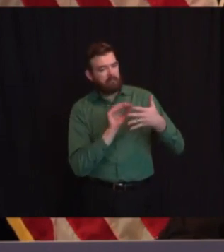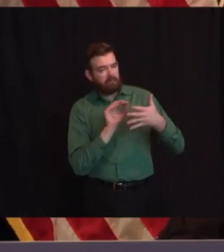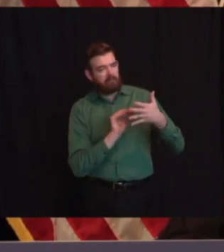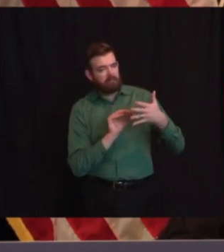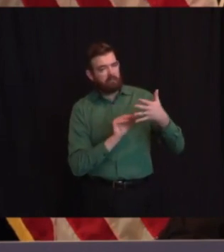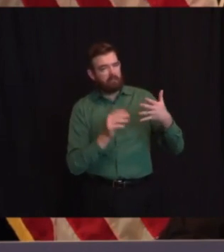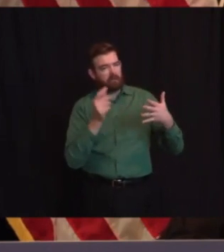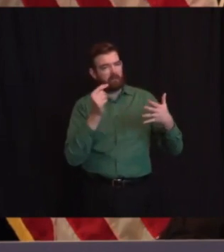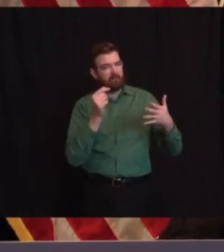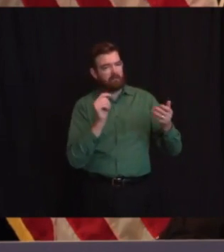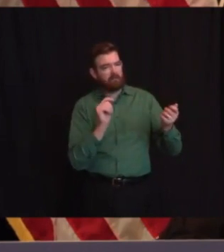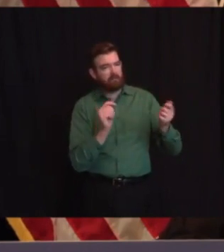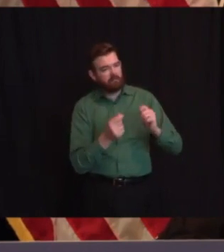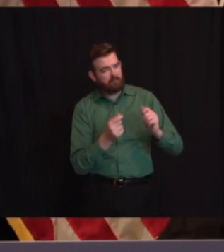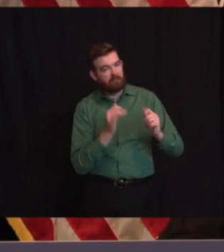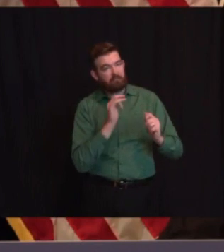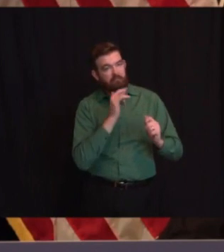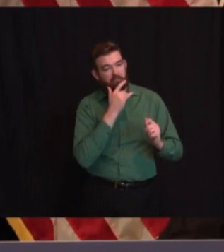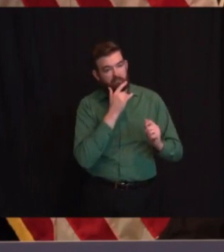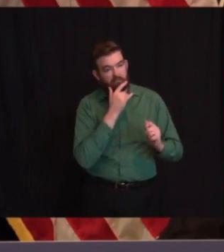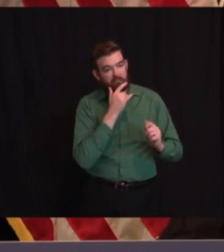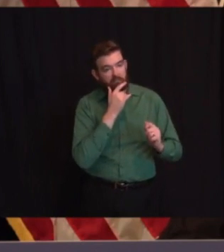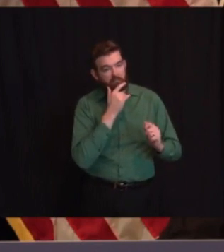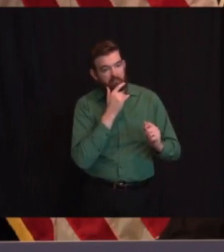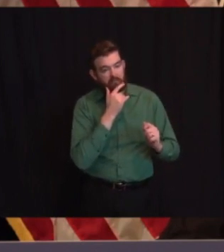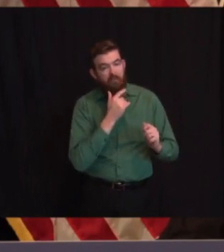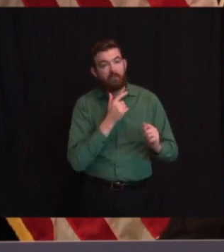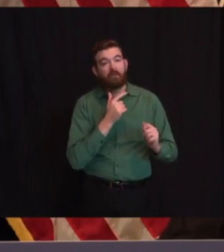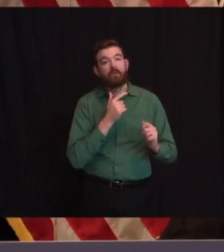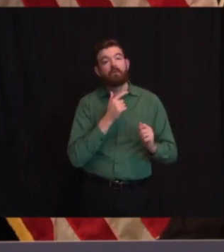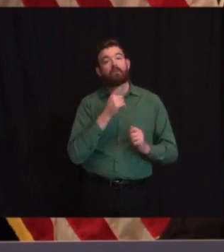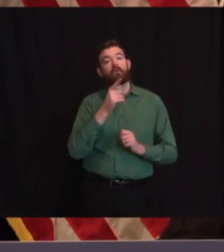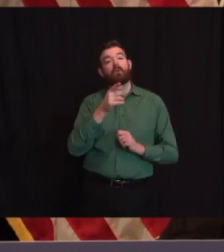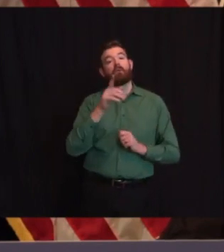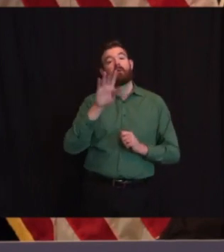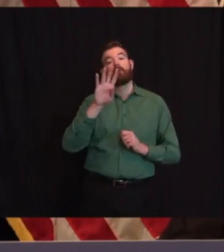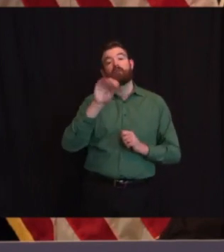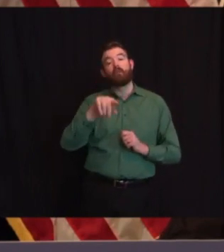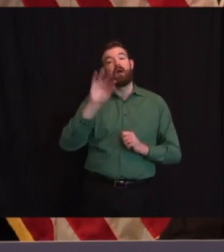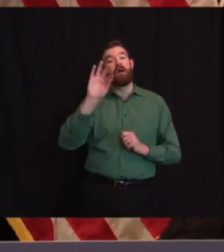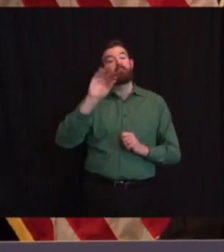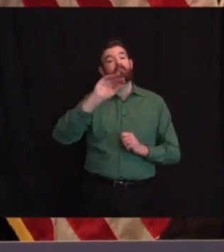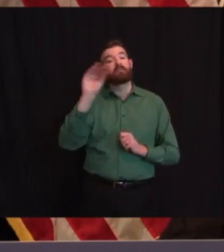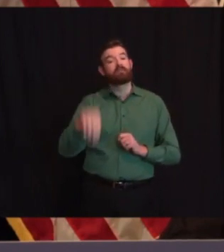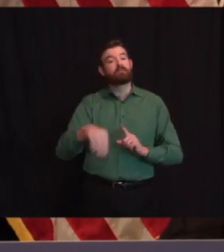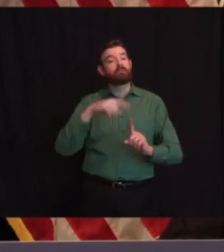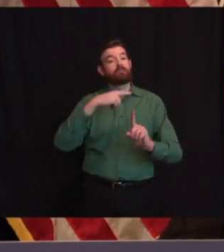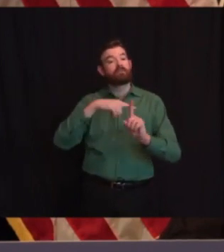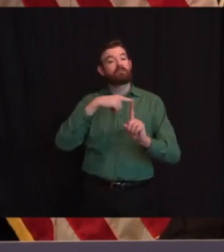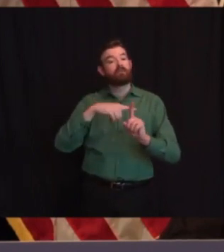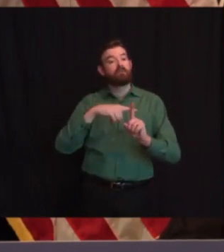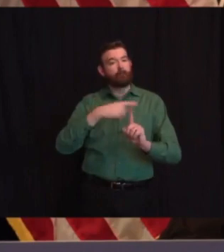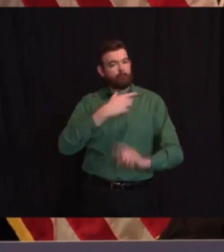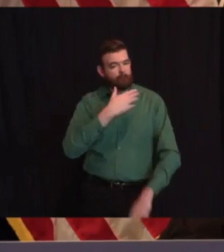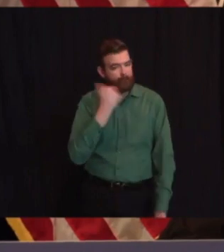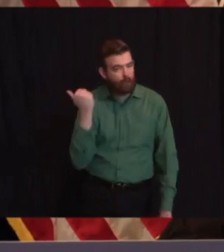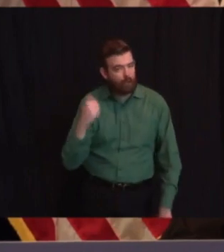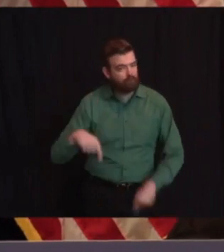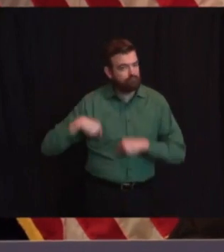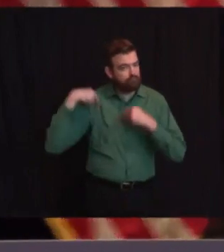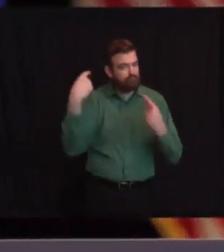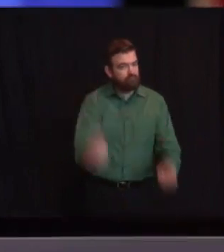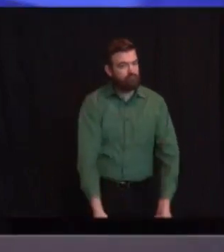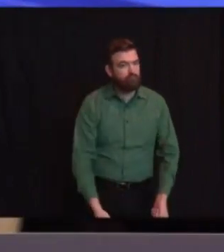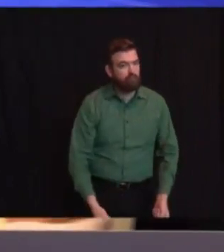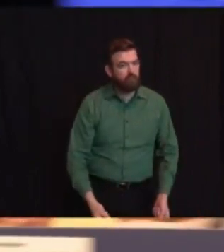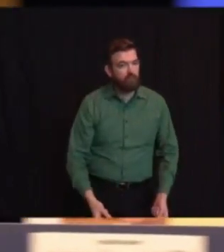week or so. The positivity rate of 40.9 is the lowest we've seen, I think, since we started this. Yeah, I want to make a correction, Governor, if I Please.